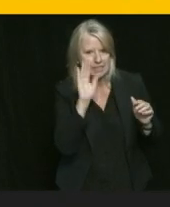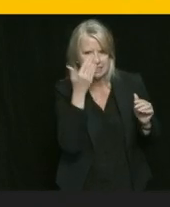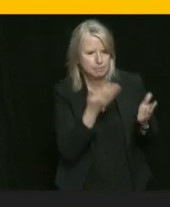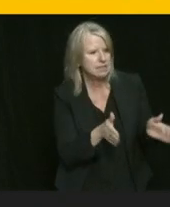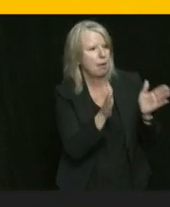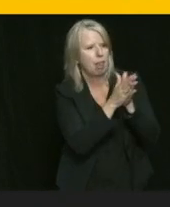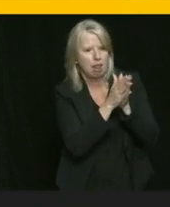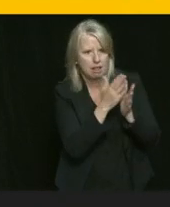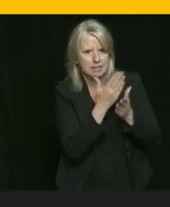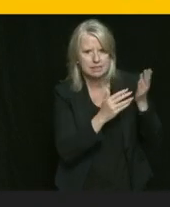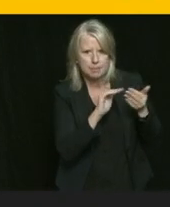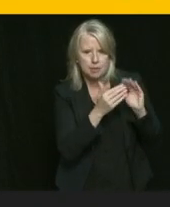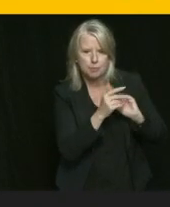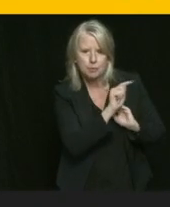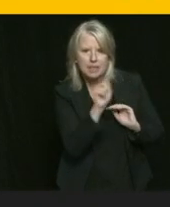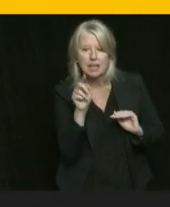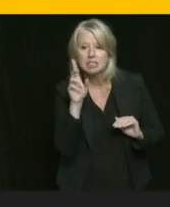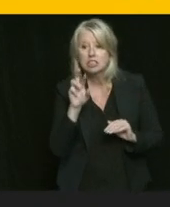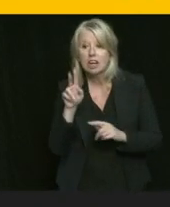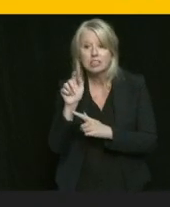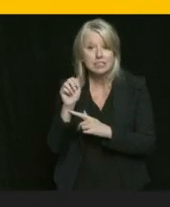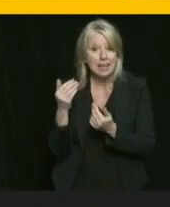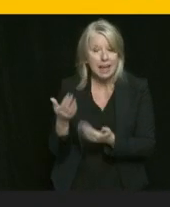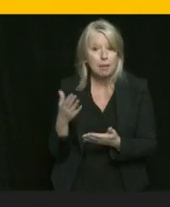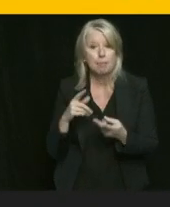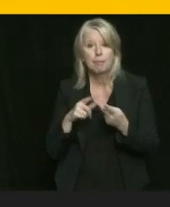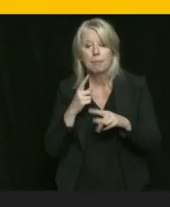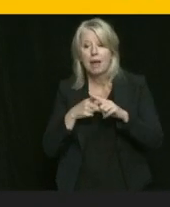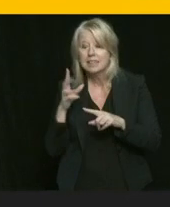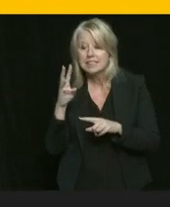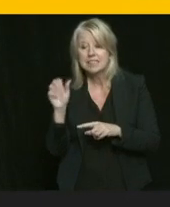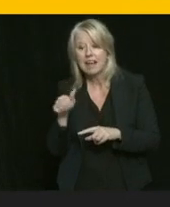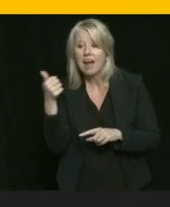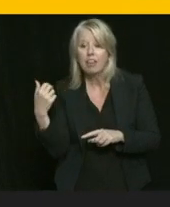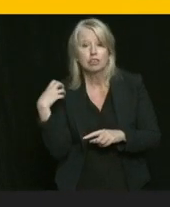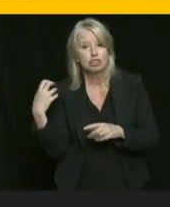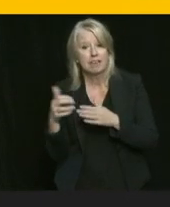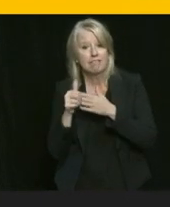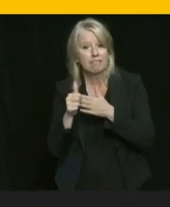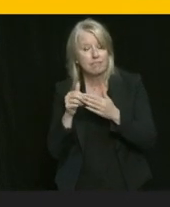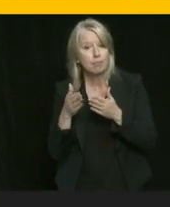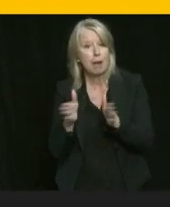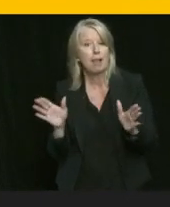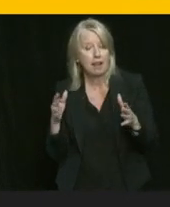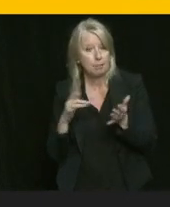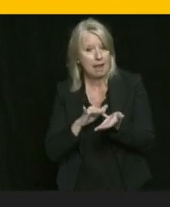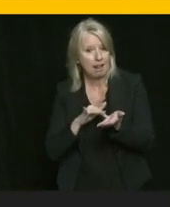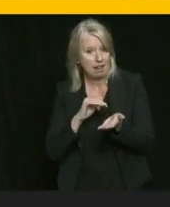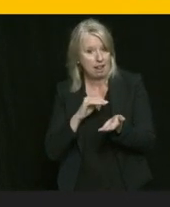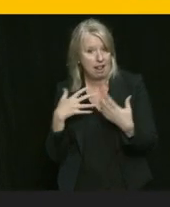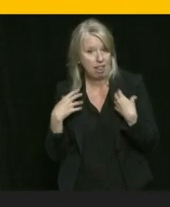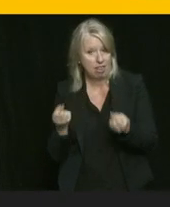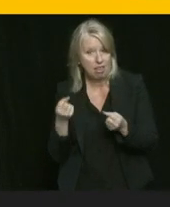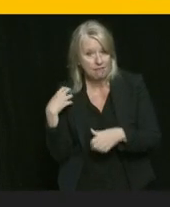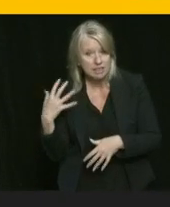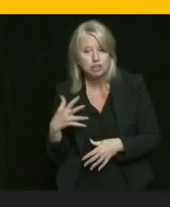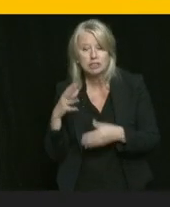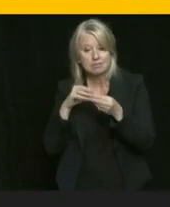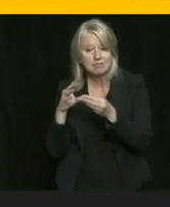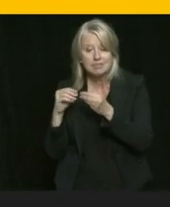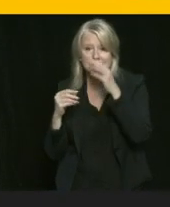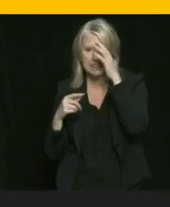communities. Dr. Tam, as well as six other chief medical and public health officers from across the country, have said